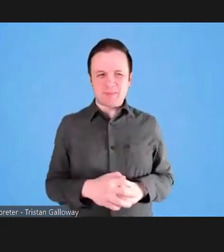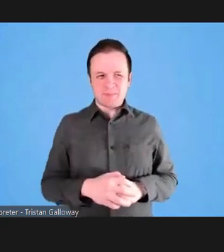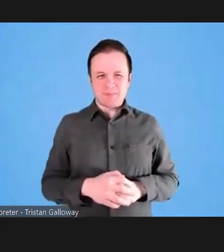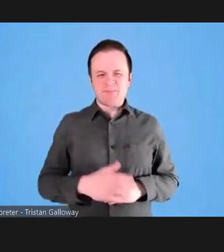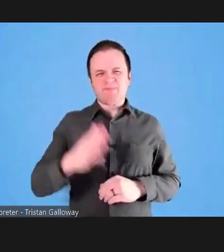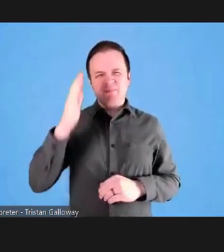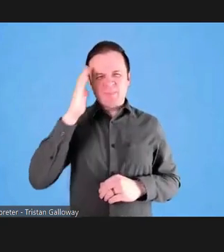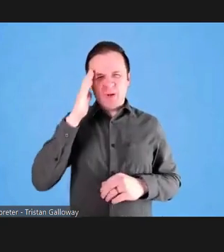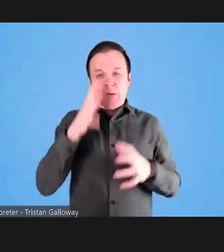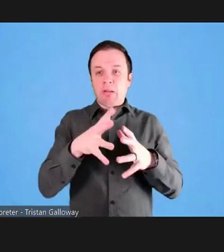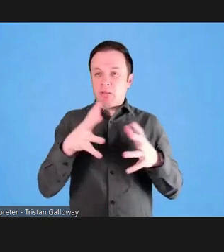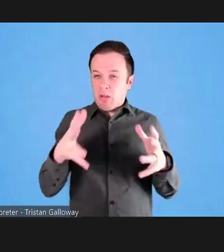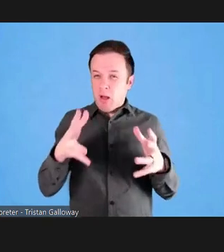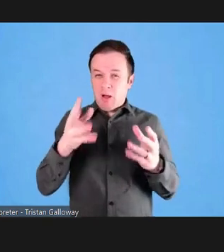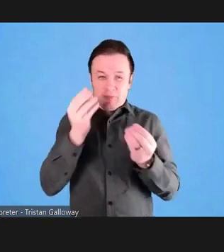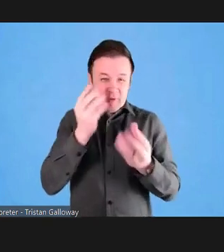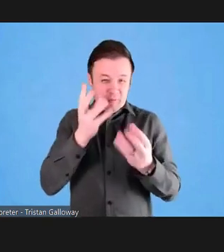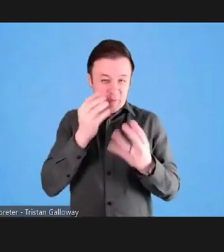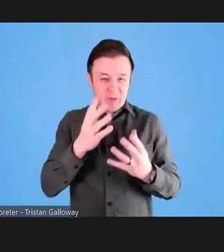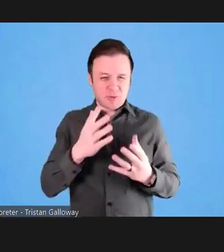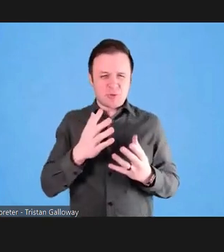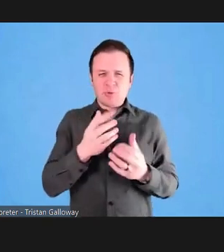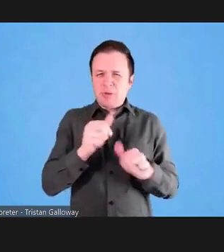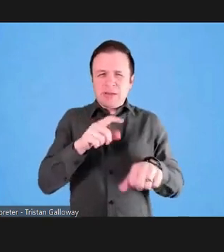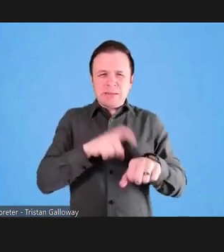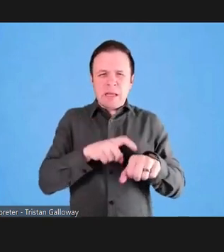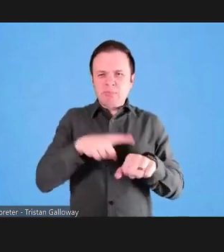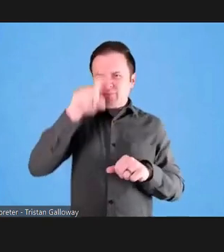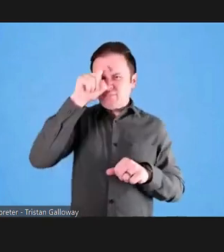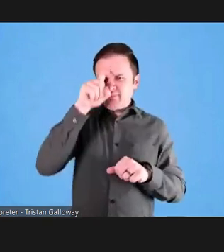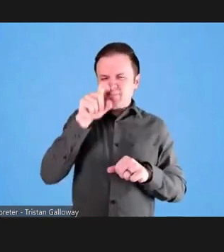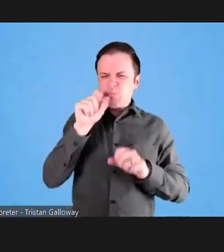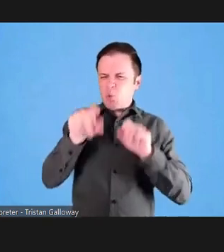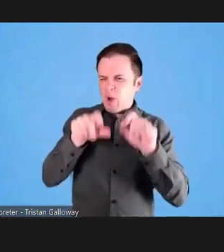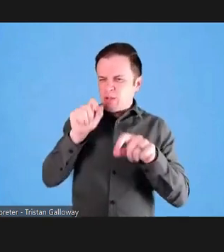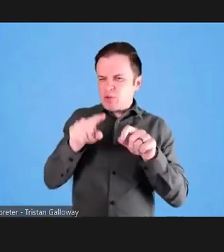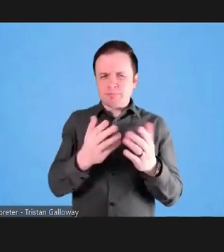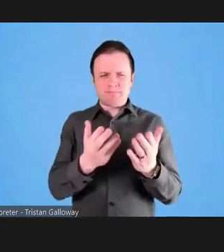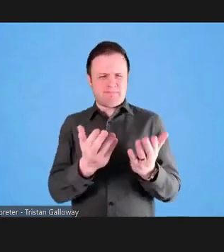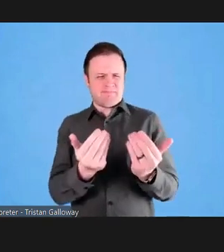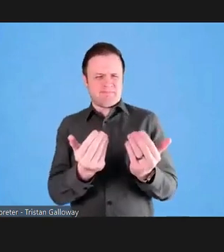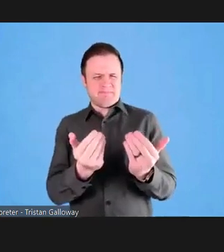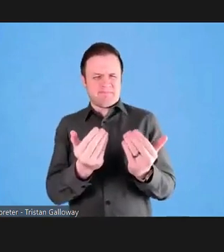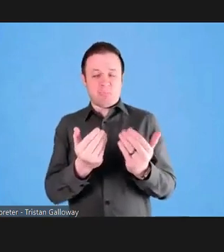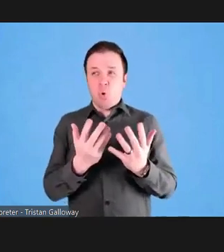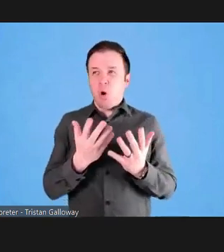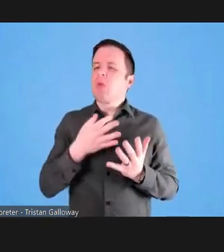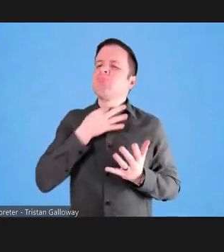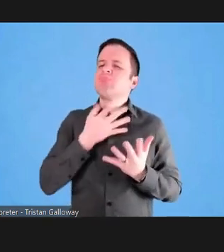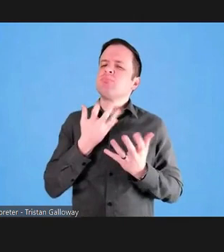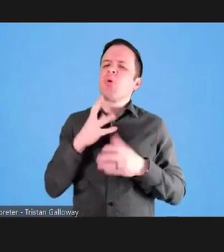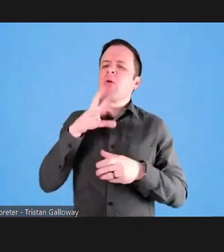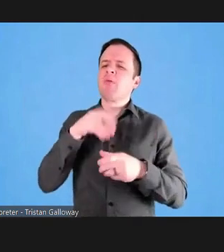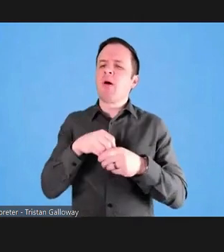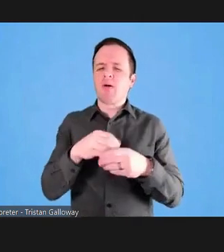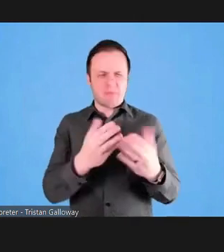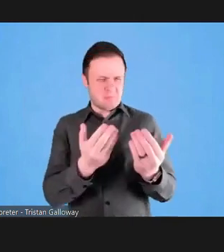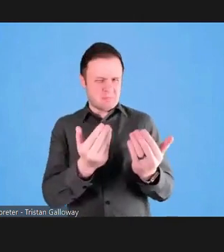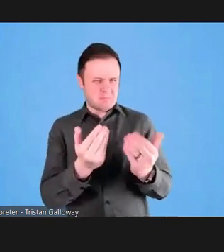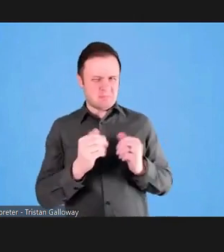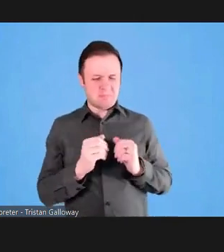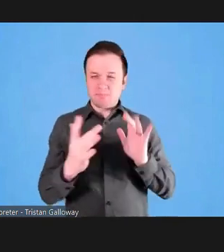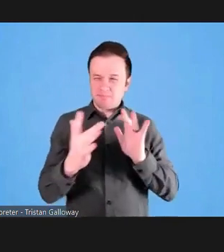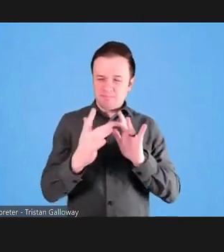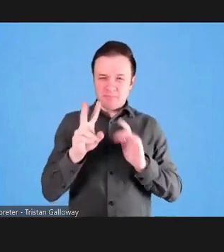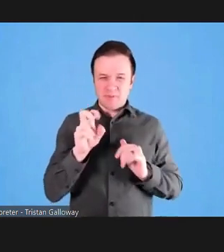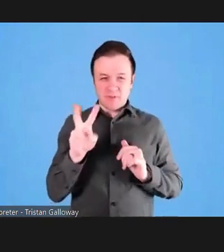lot has been covered, so feel free to contact us with any questions or interest in participating. Reach out to the VSV